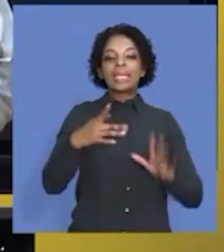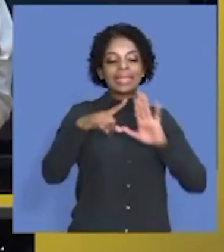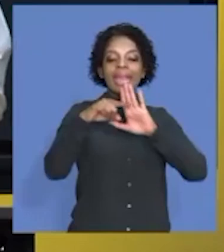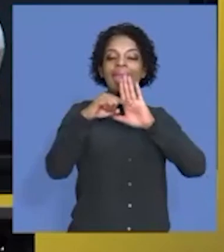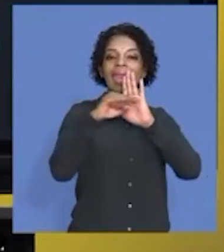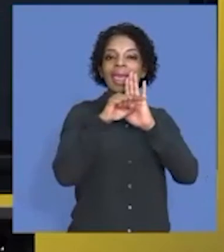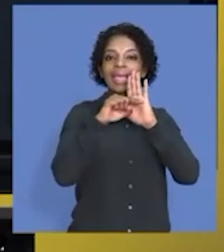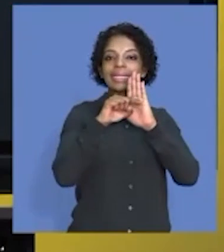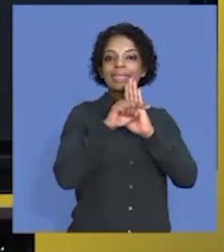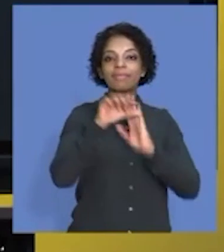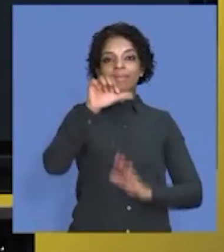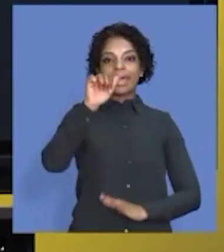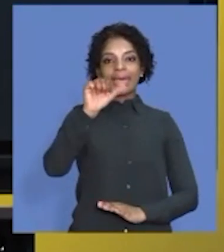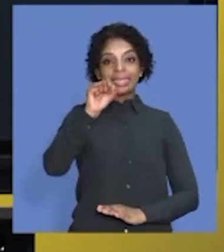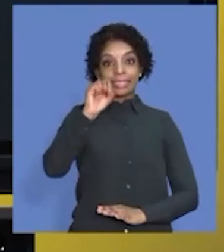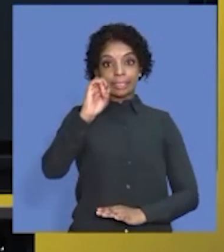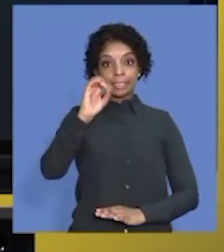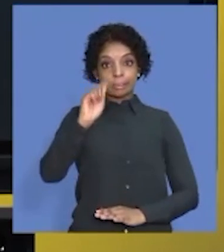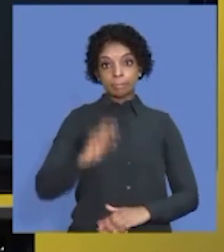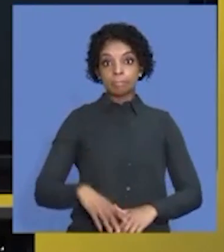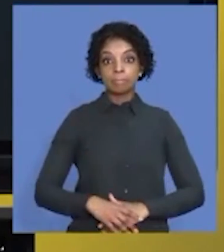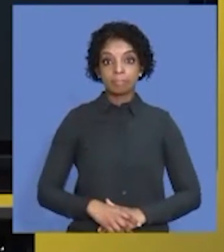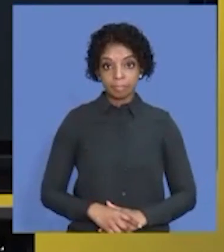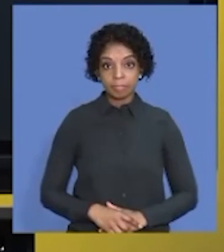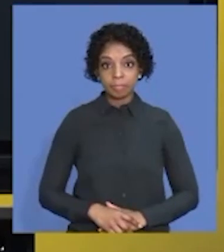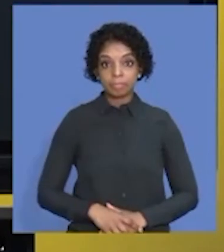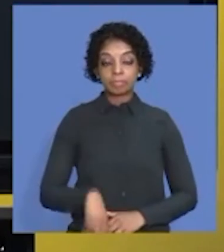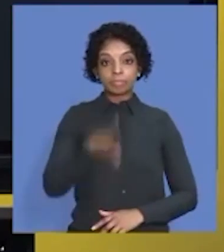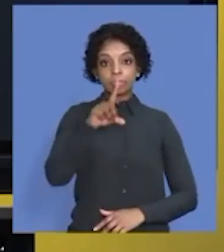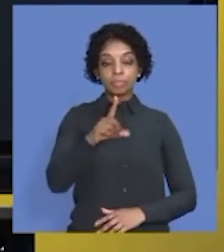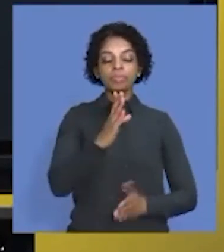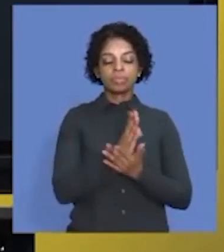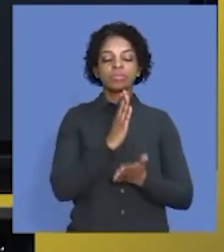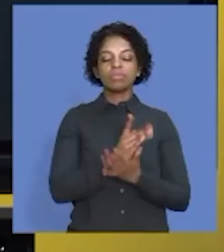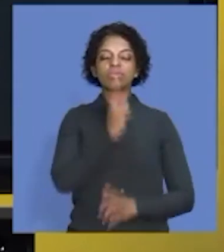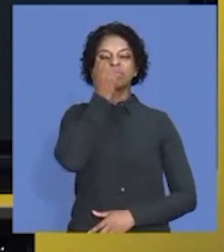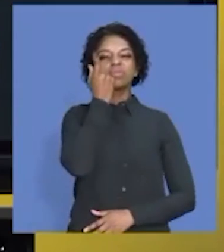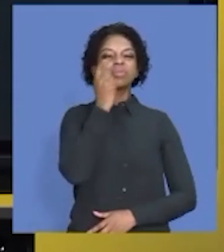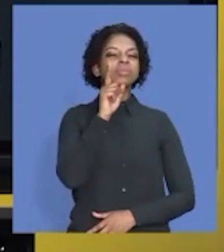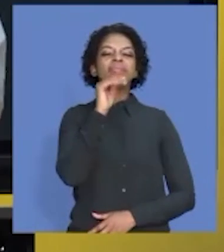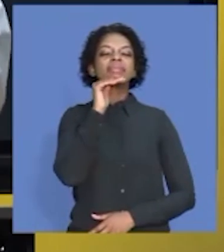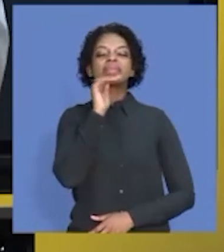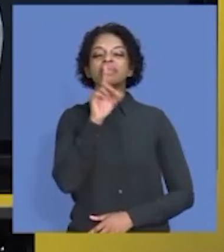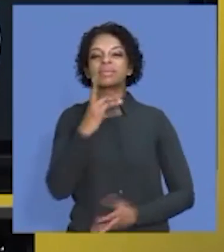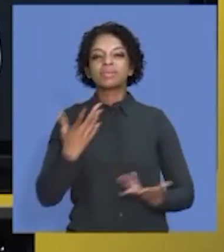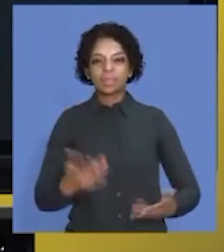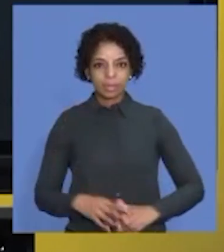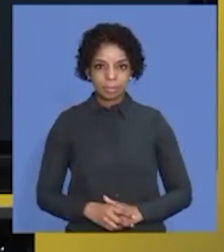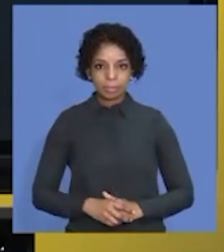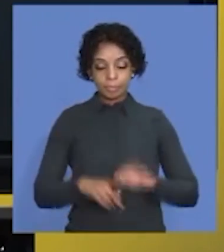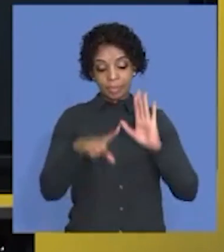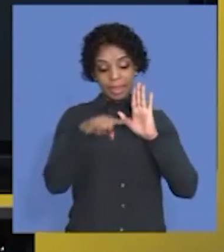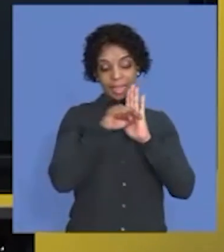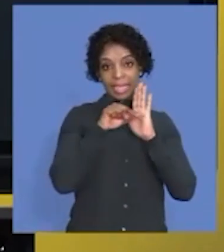negative asset. Heard that before? I'm sure you have. What do we mean by a negative asset? A negative